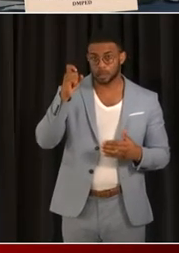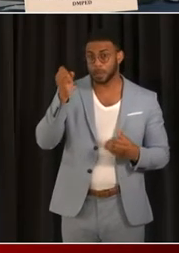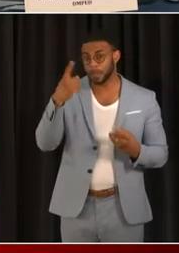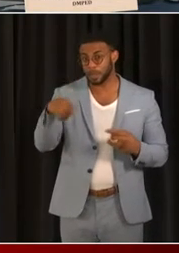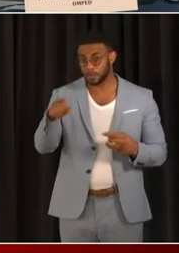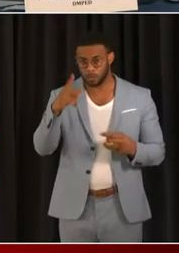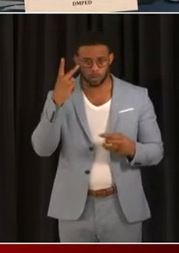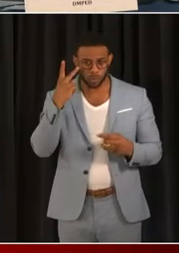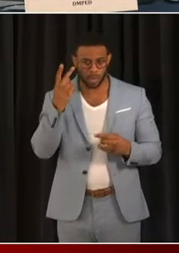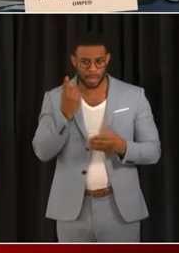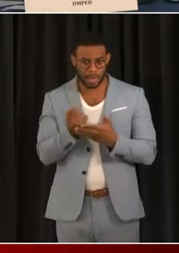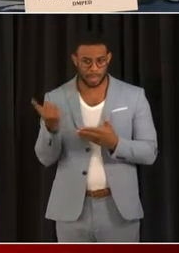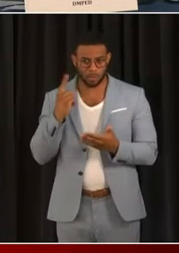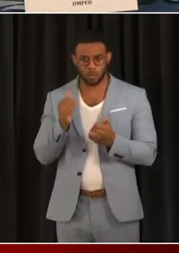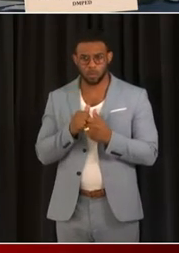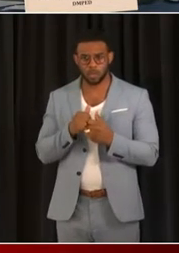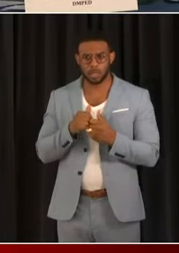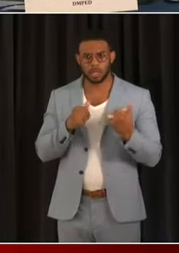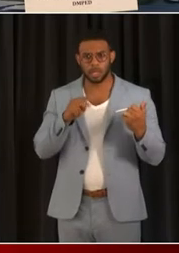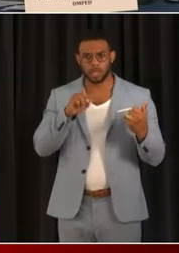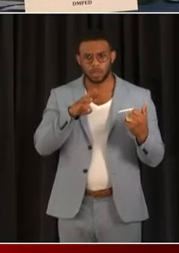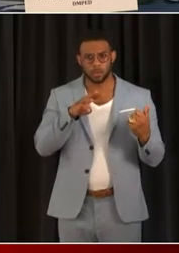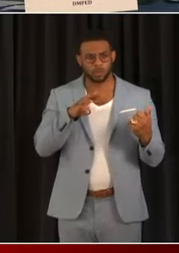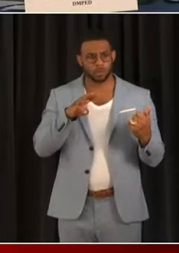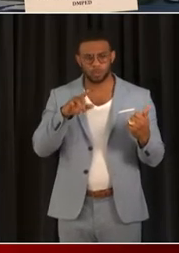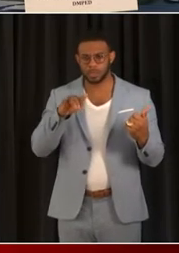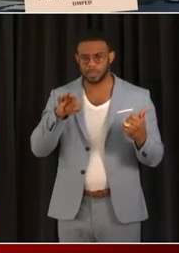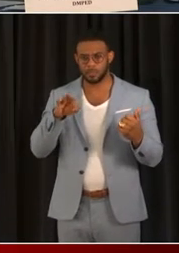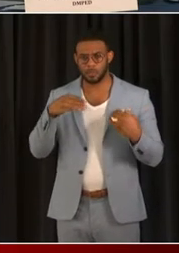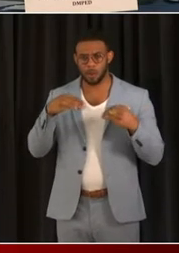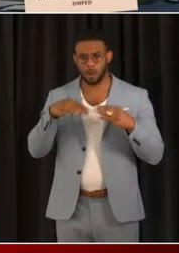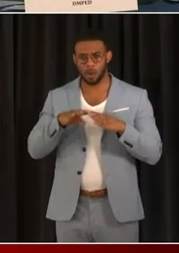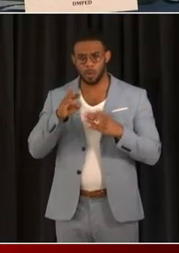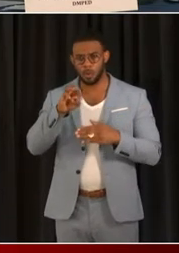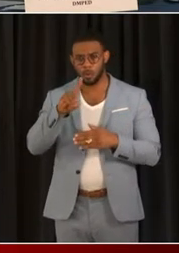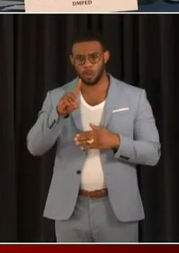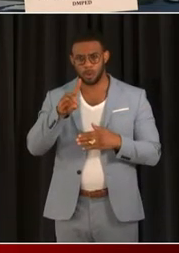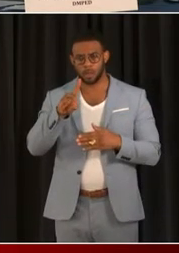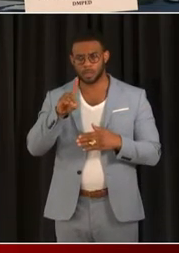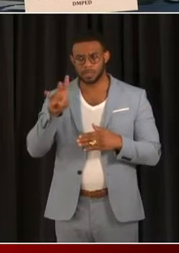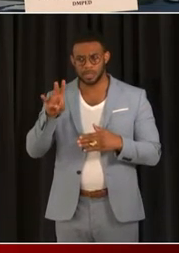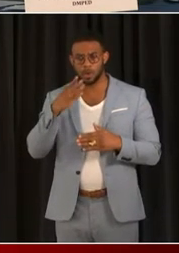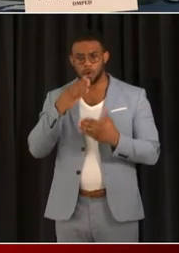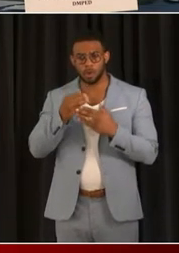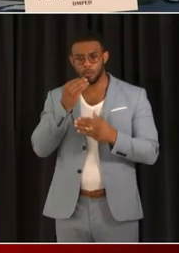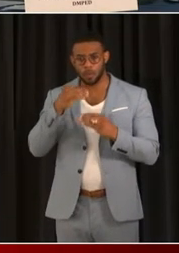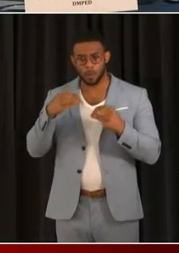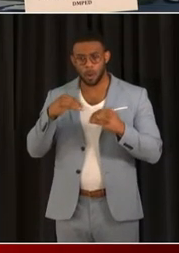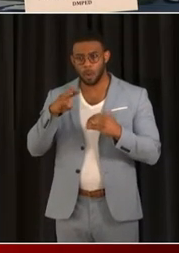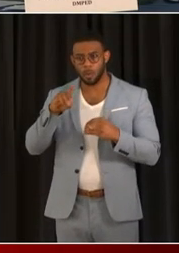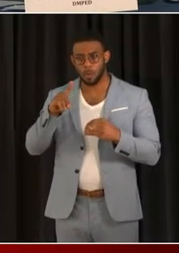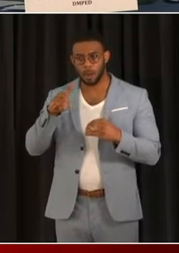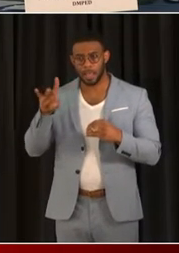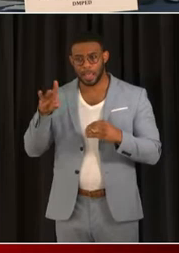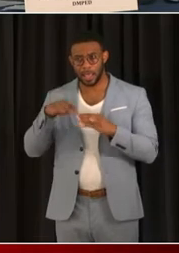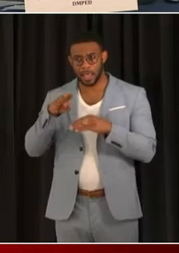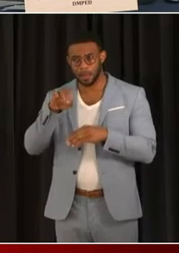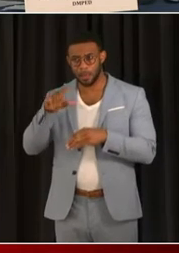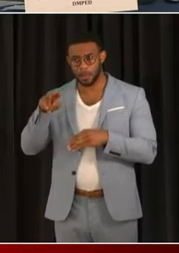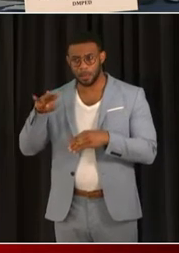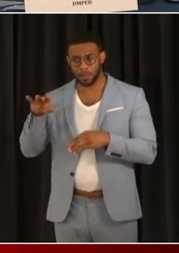Many of you saw last week with Mookie's Market that will be opening in Ward 7. Good Foods Market that will be opening in Ward 8 in